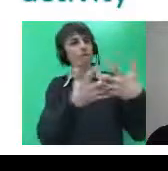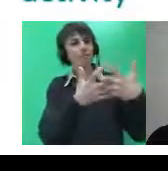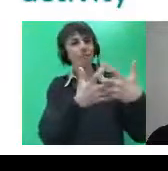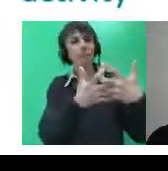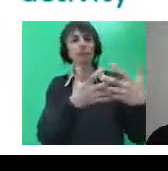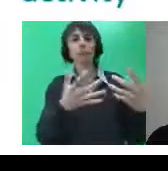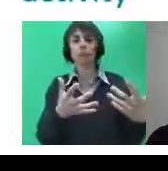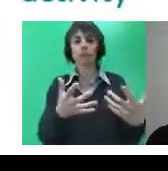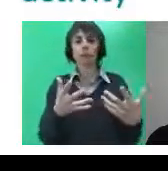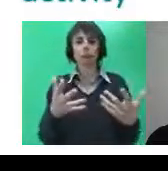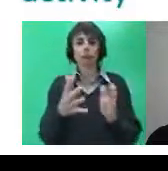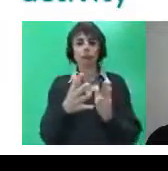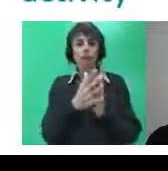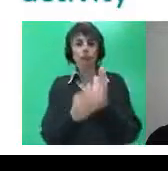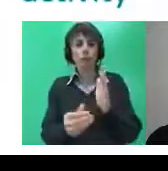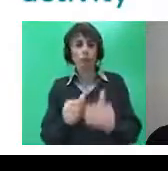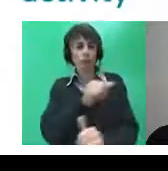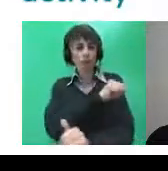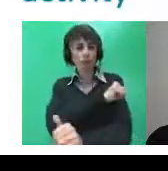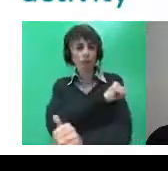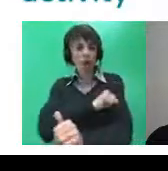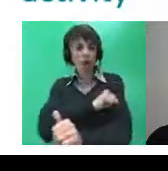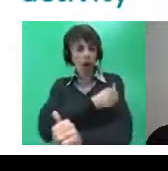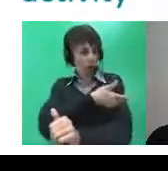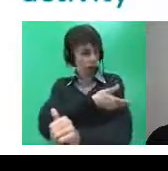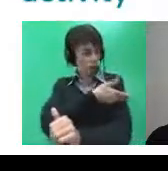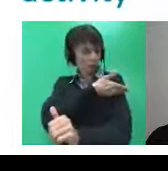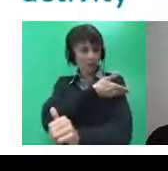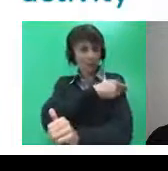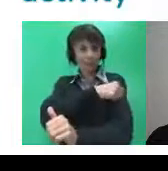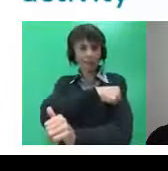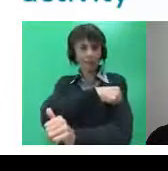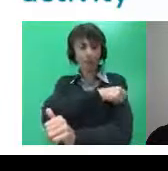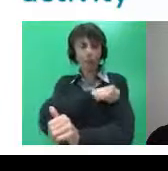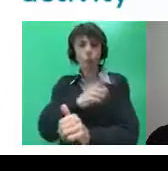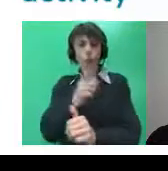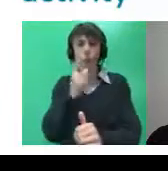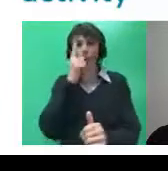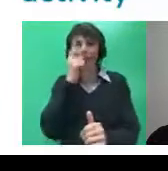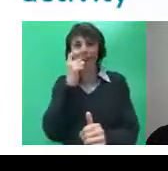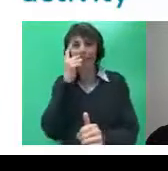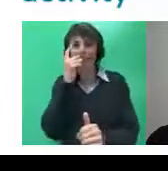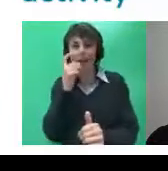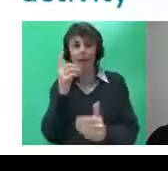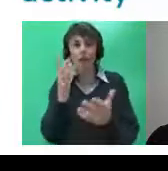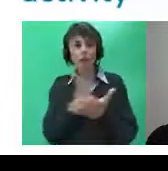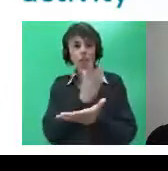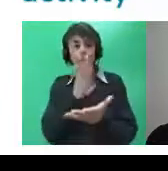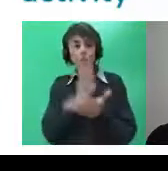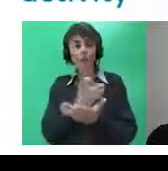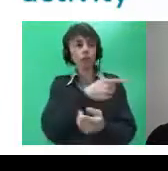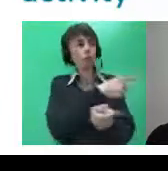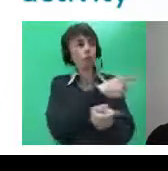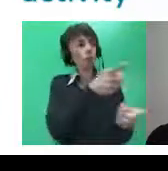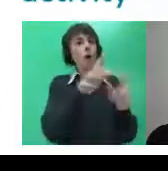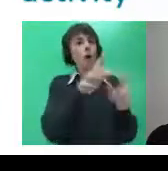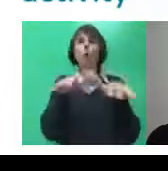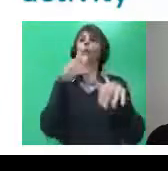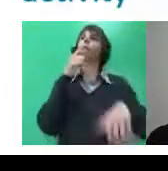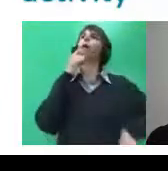scar underneath a t-shirt or showing someone using their inhalers. That was all really important for getting that audience visible. And